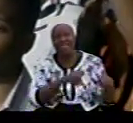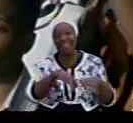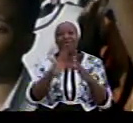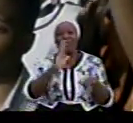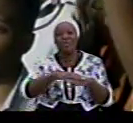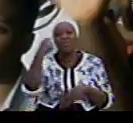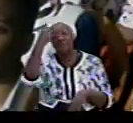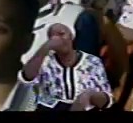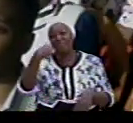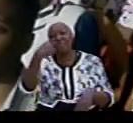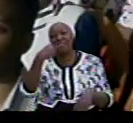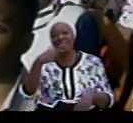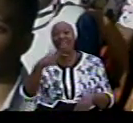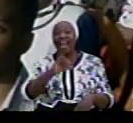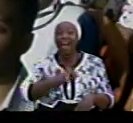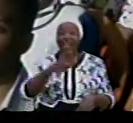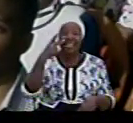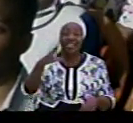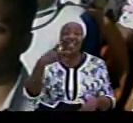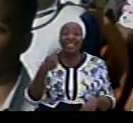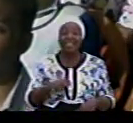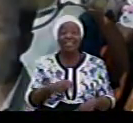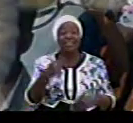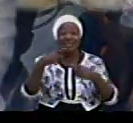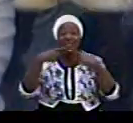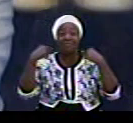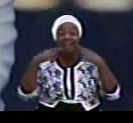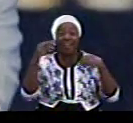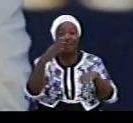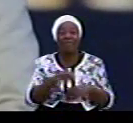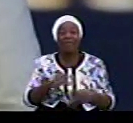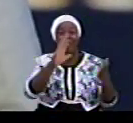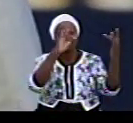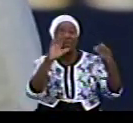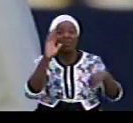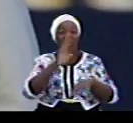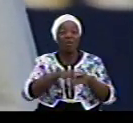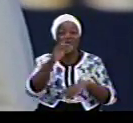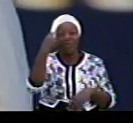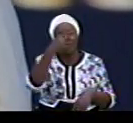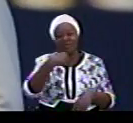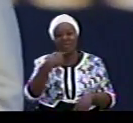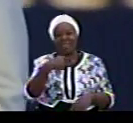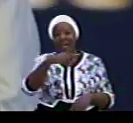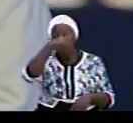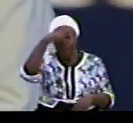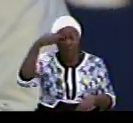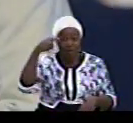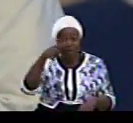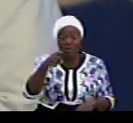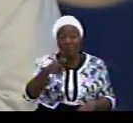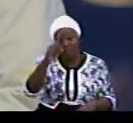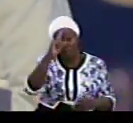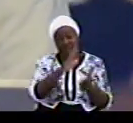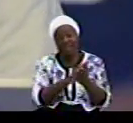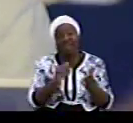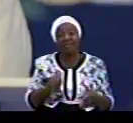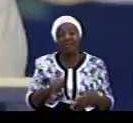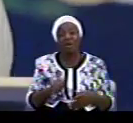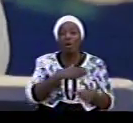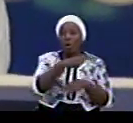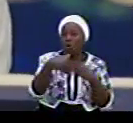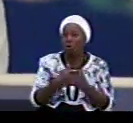the smile of expectation on your face. Because you believe all